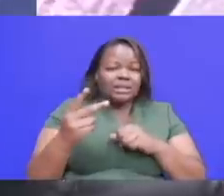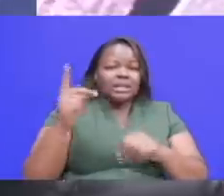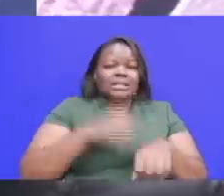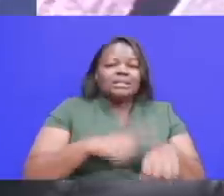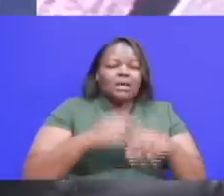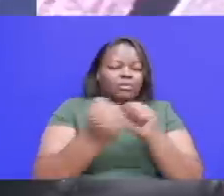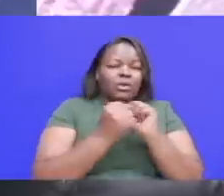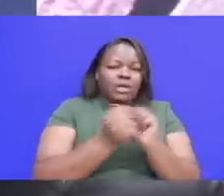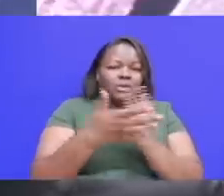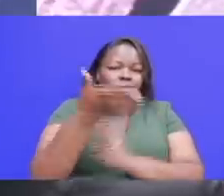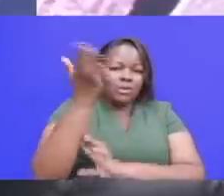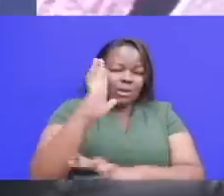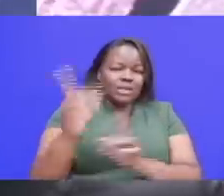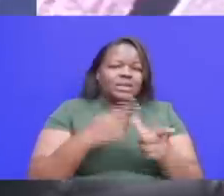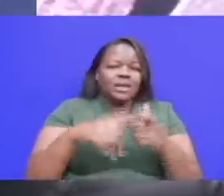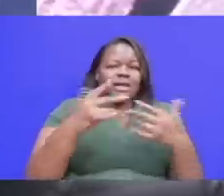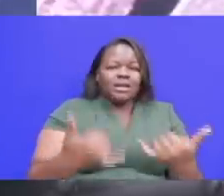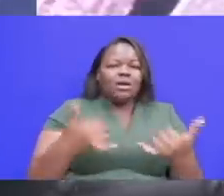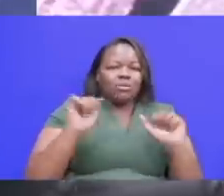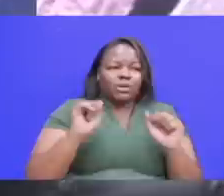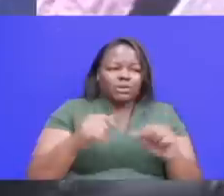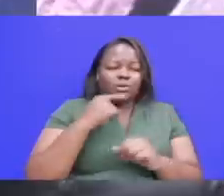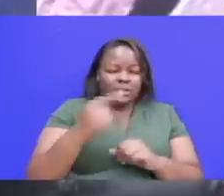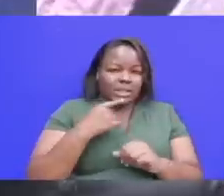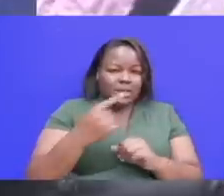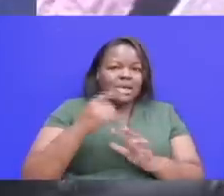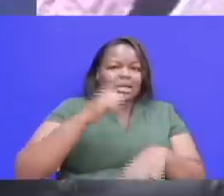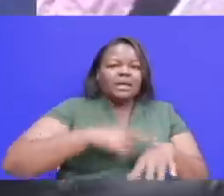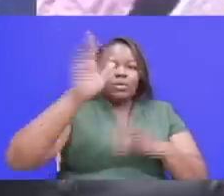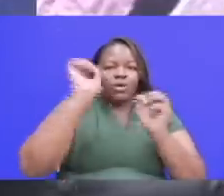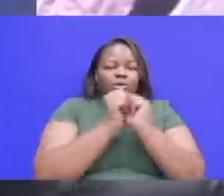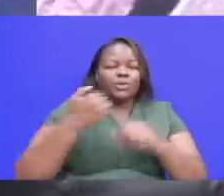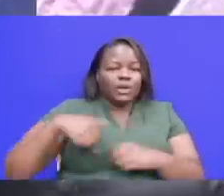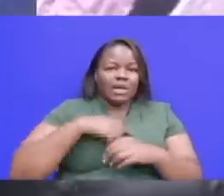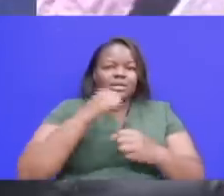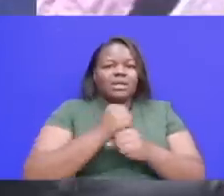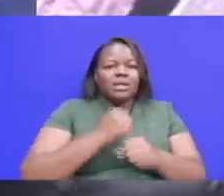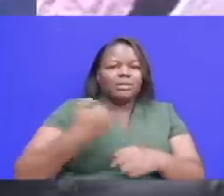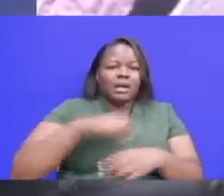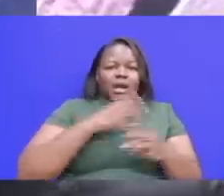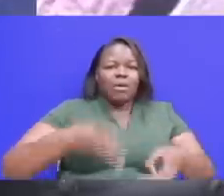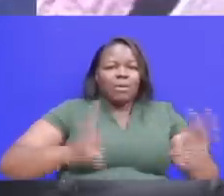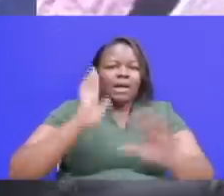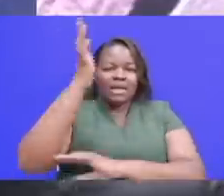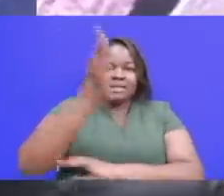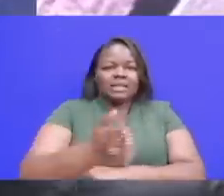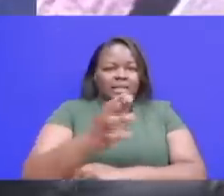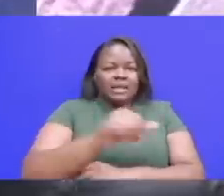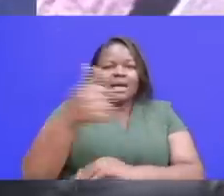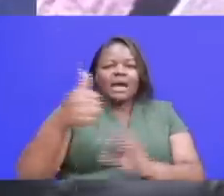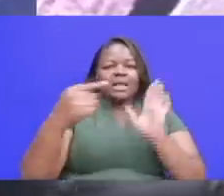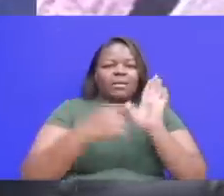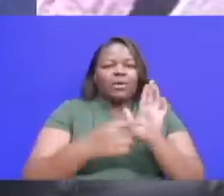with God, anywhere, like we had said, God is with us, he will make our path straight. But another point I wanted